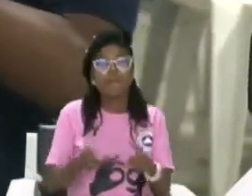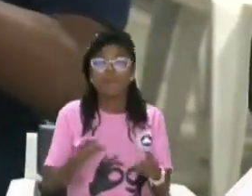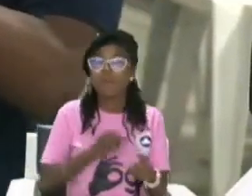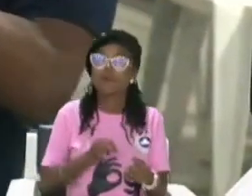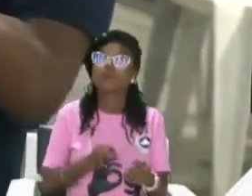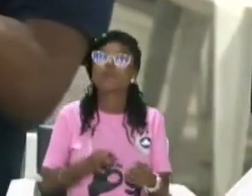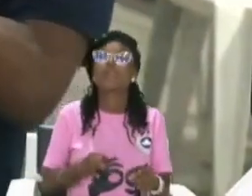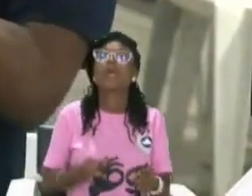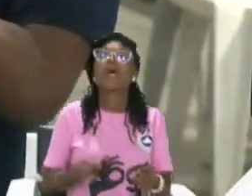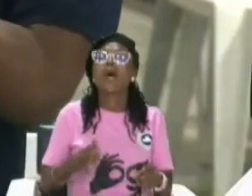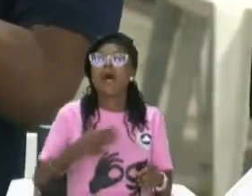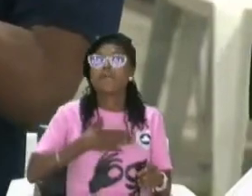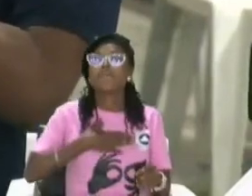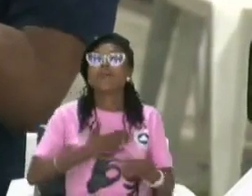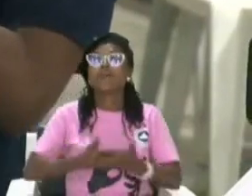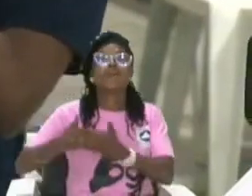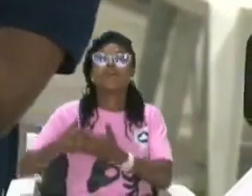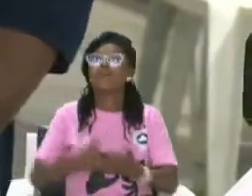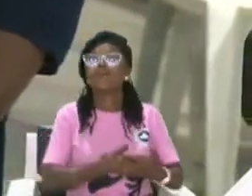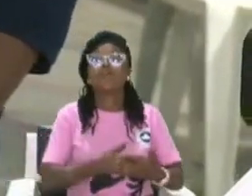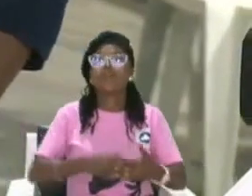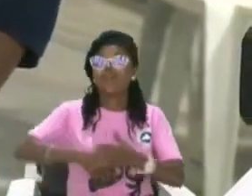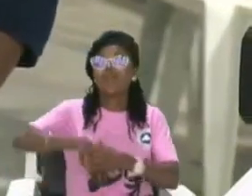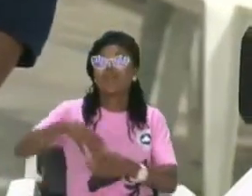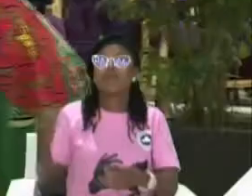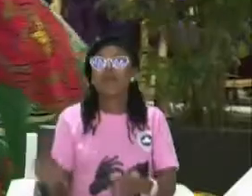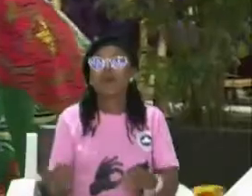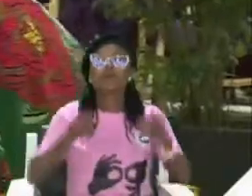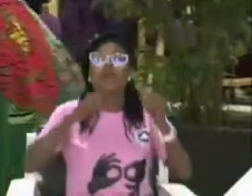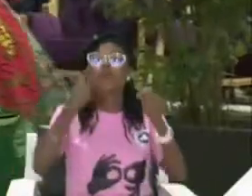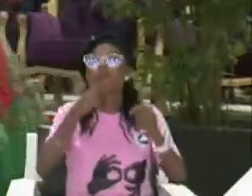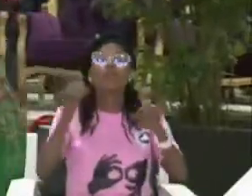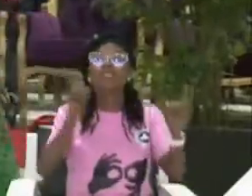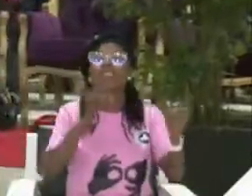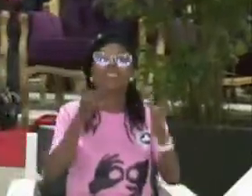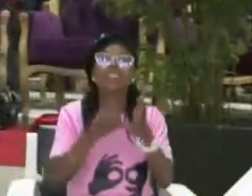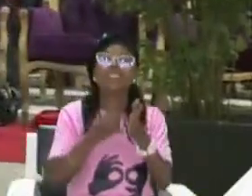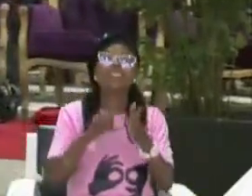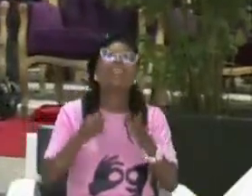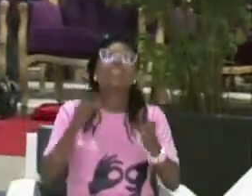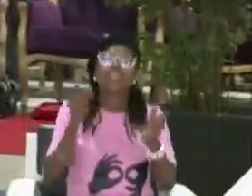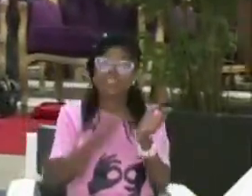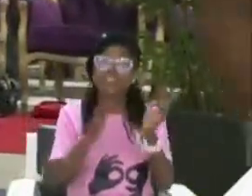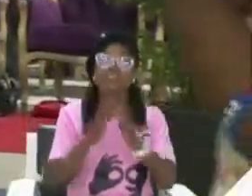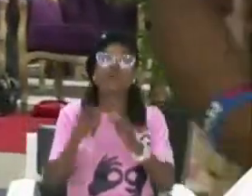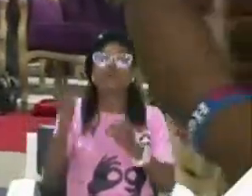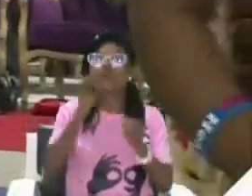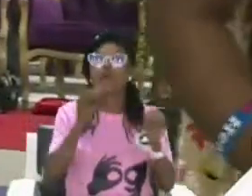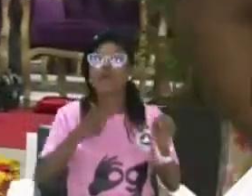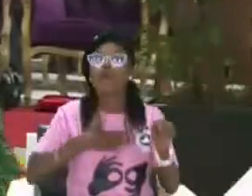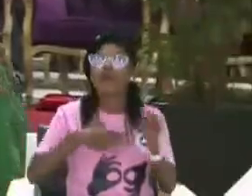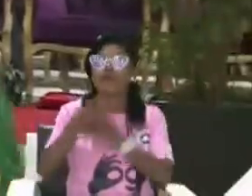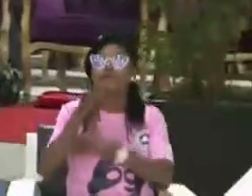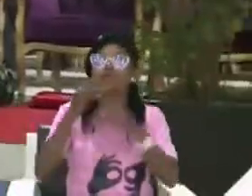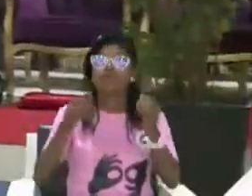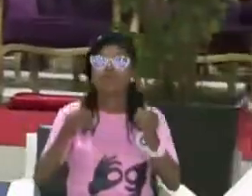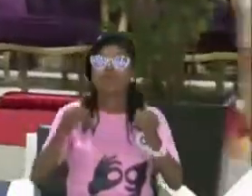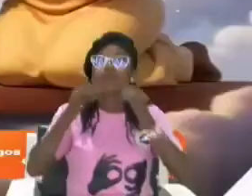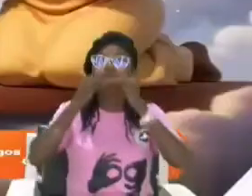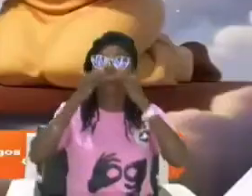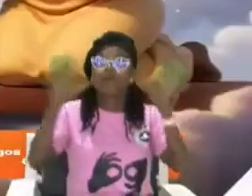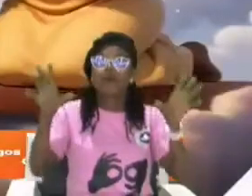placenta and my baby came out. Who did it? Jesus. Oh my God.